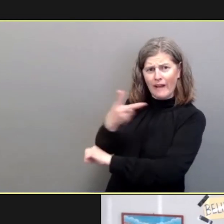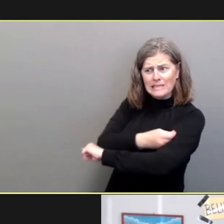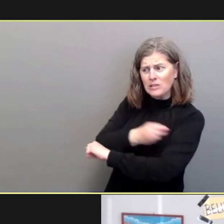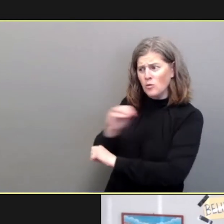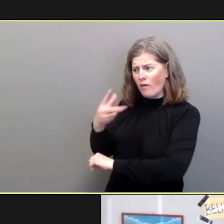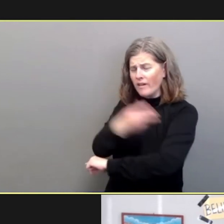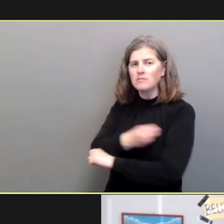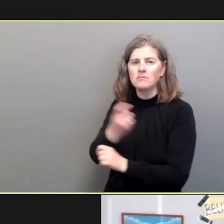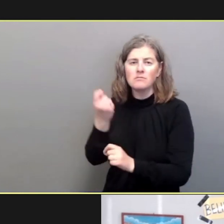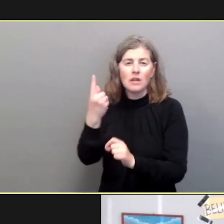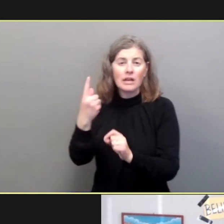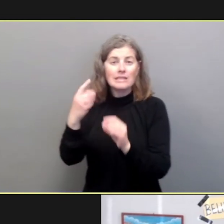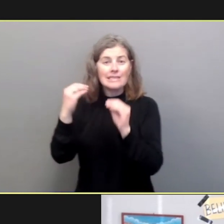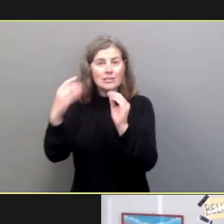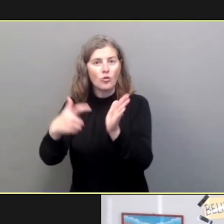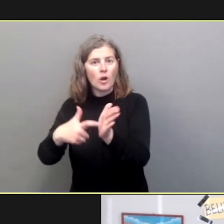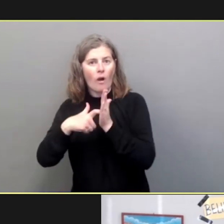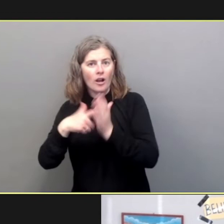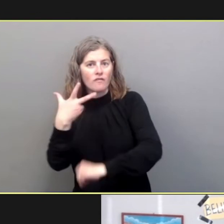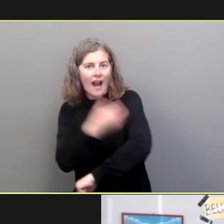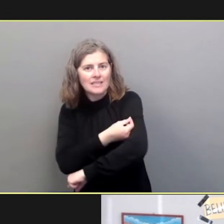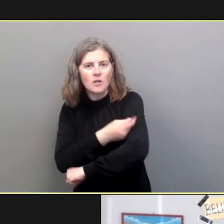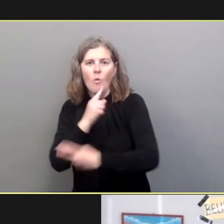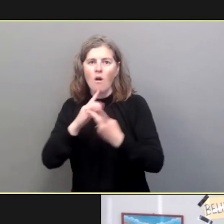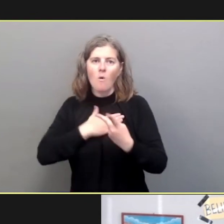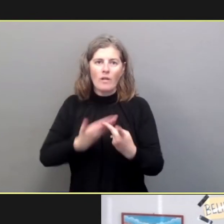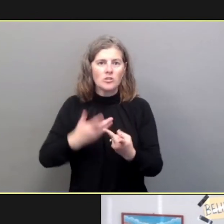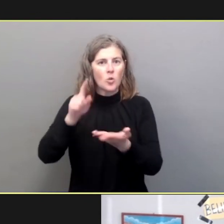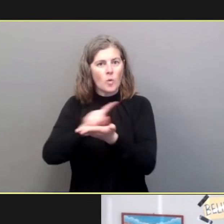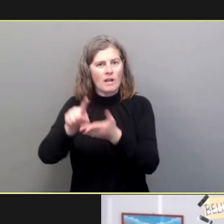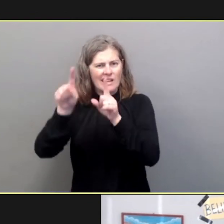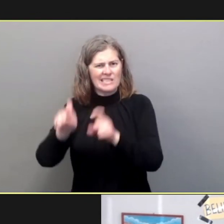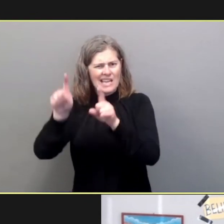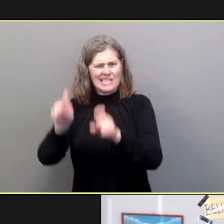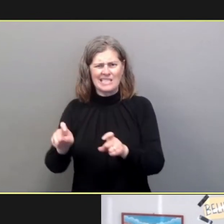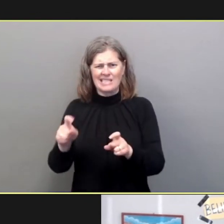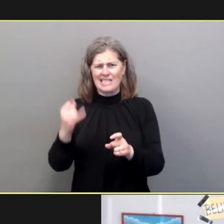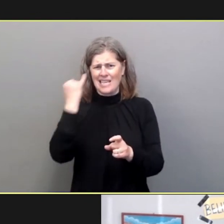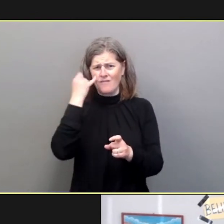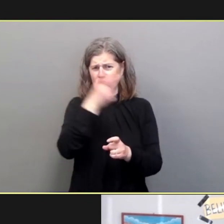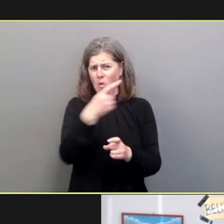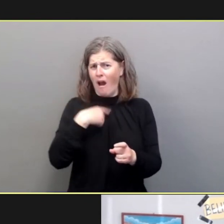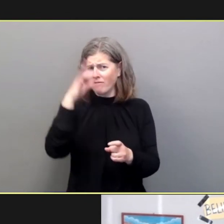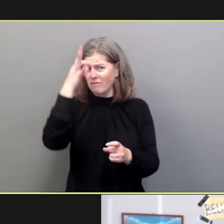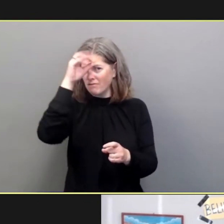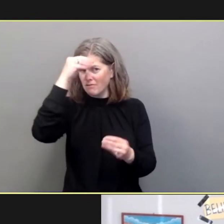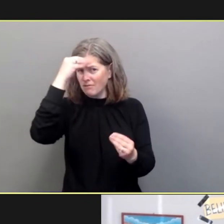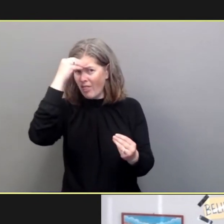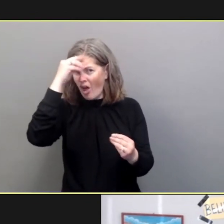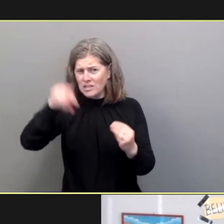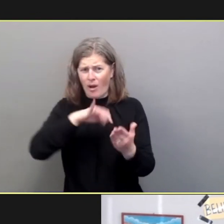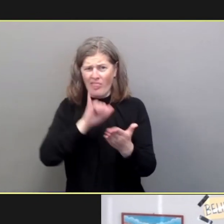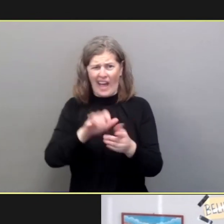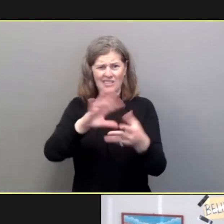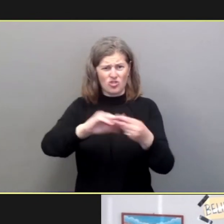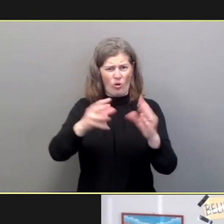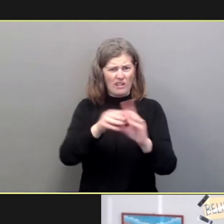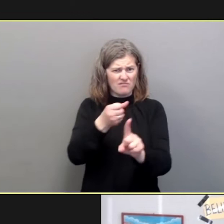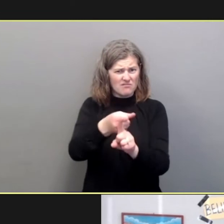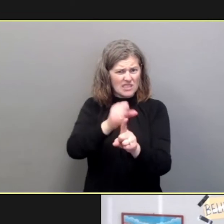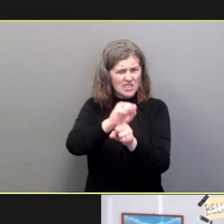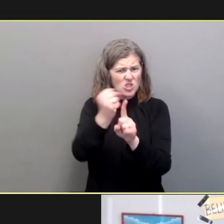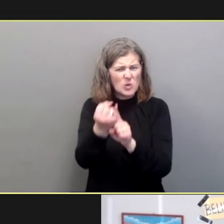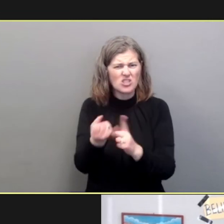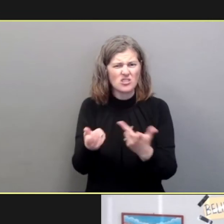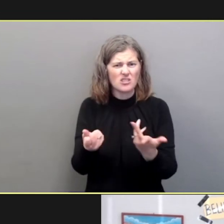required to either be vaccinated or undergo the weekly testing, but was wondering if you all maybe had any thoughts on that and just kind of